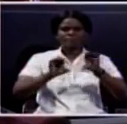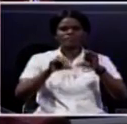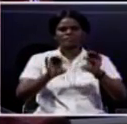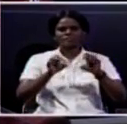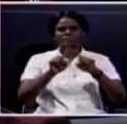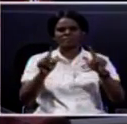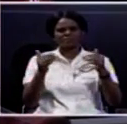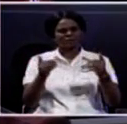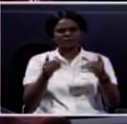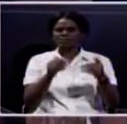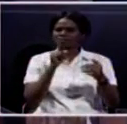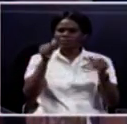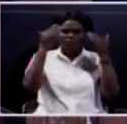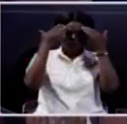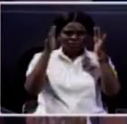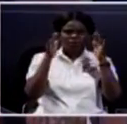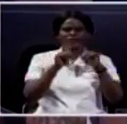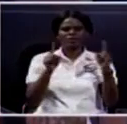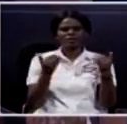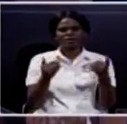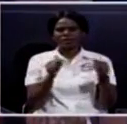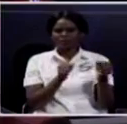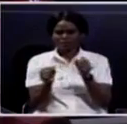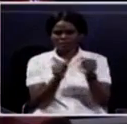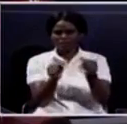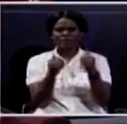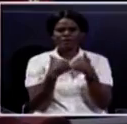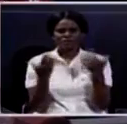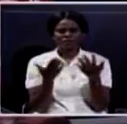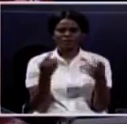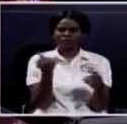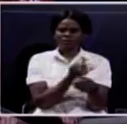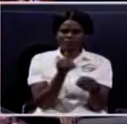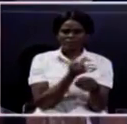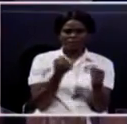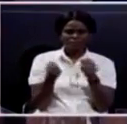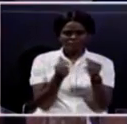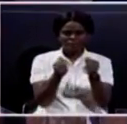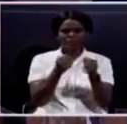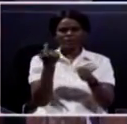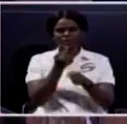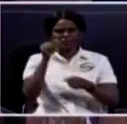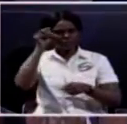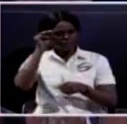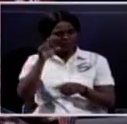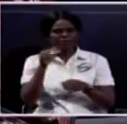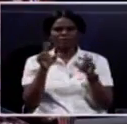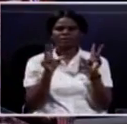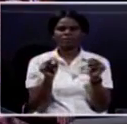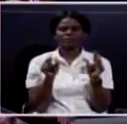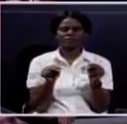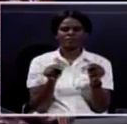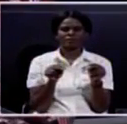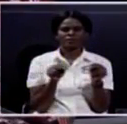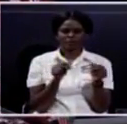was no system. There's been no system. There's probably no system. No. The system. The only system is the minister issuing the statement. No. The system